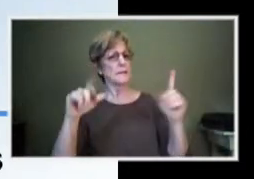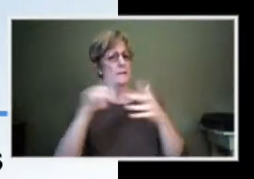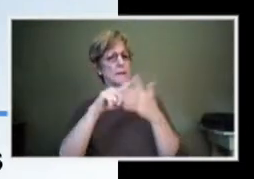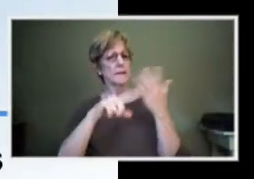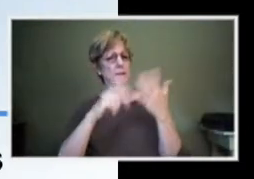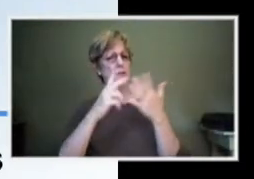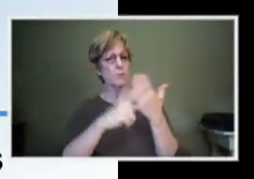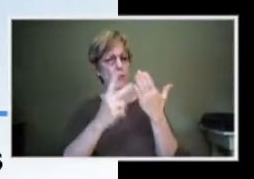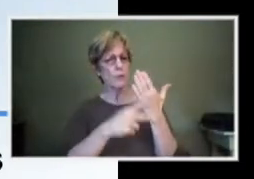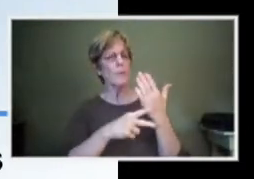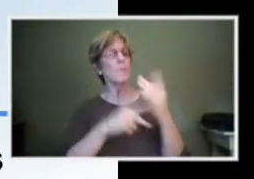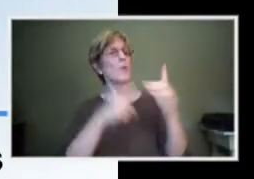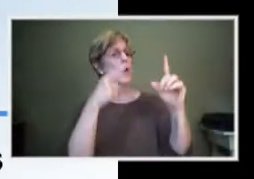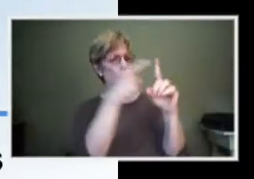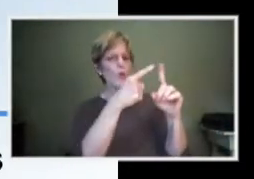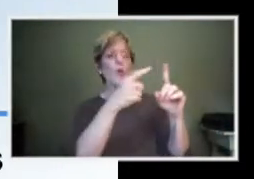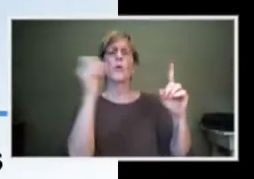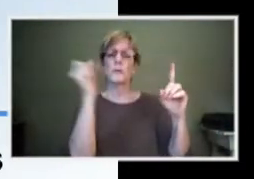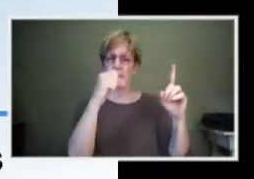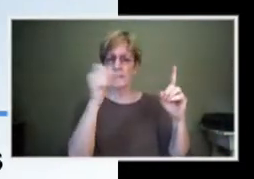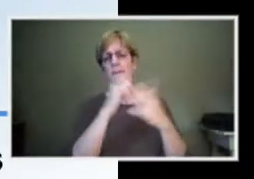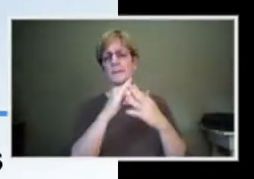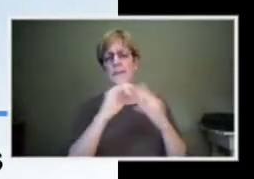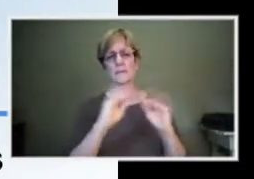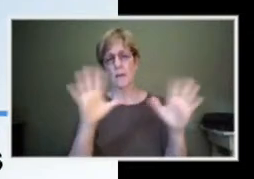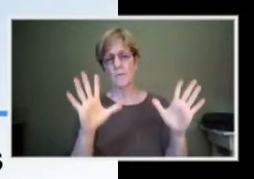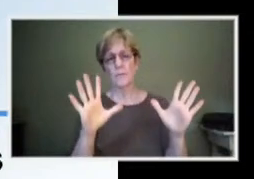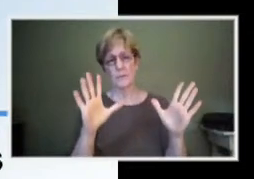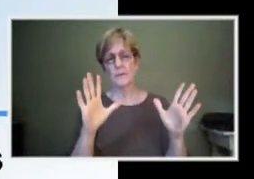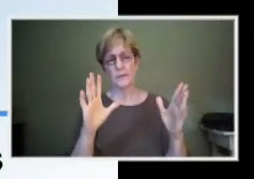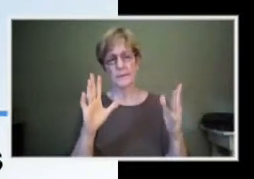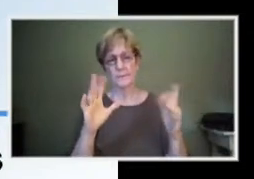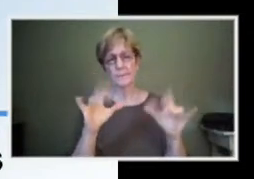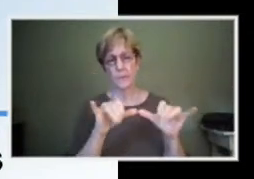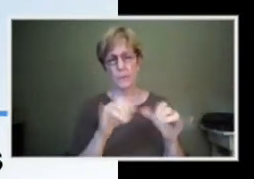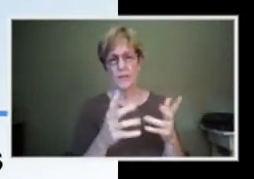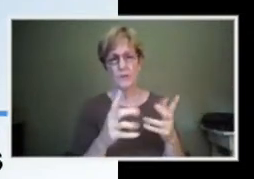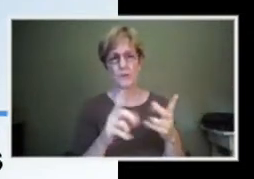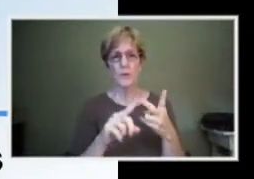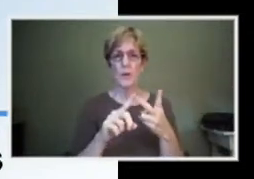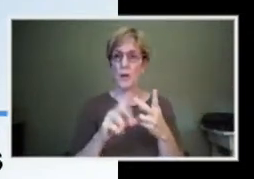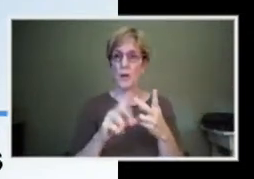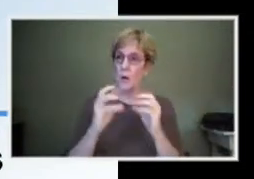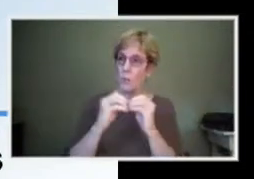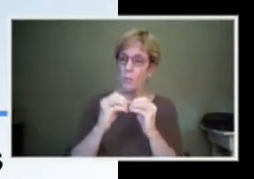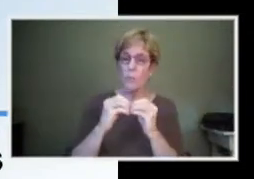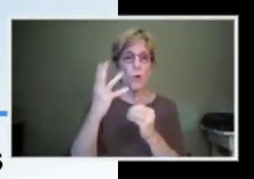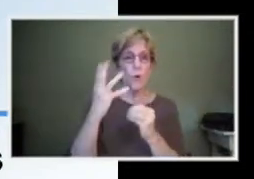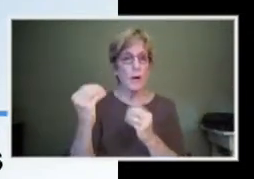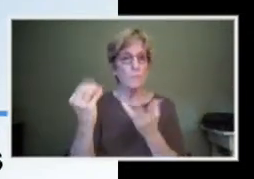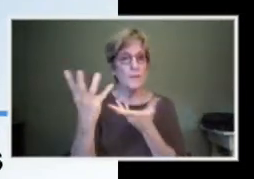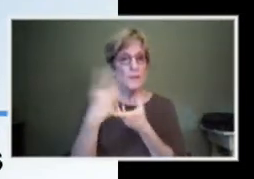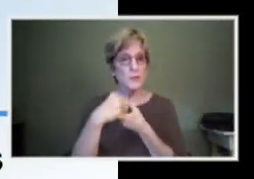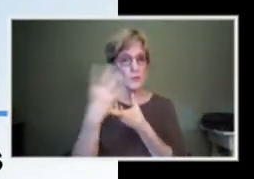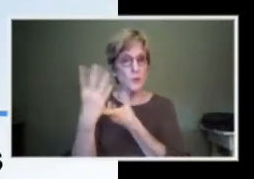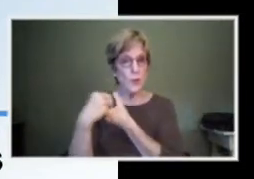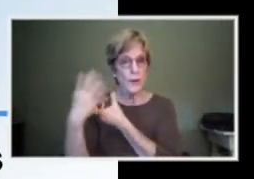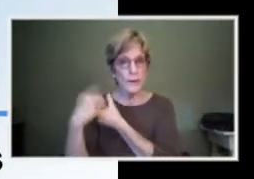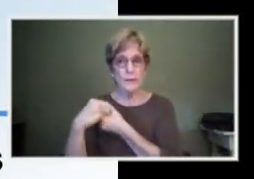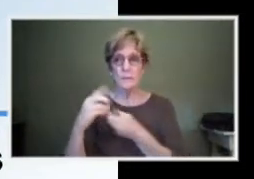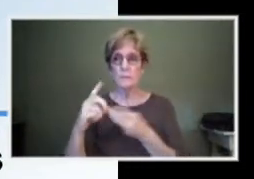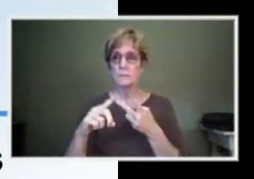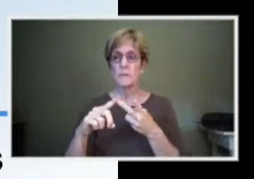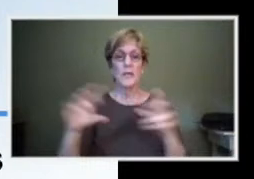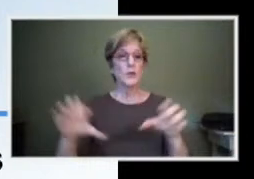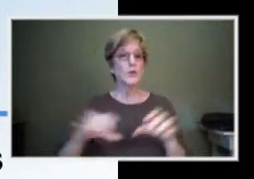meeting the goals is obviously one of them, but you know, are you getting more firms in the program? Are firms doing a wider